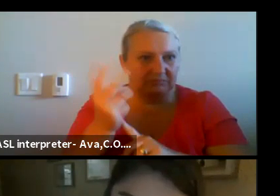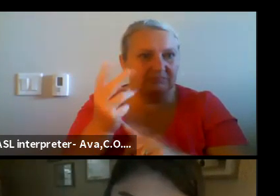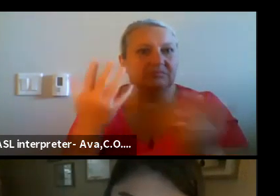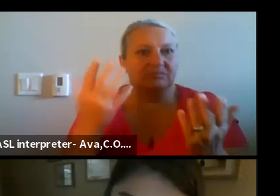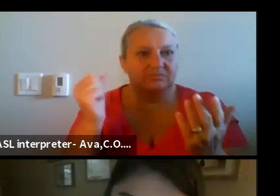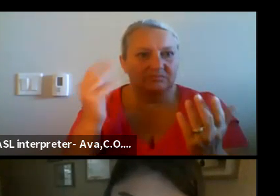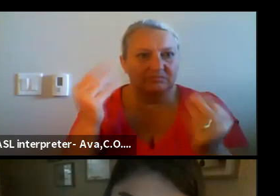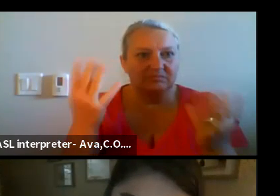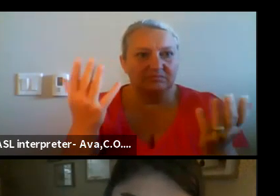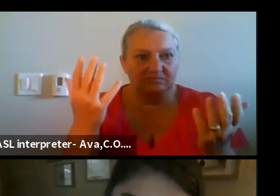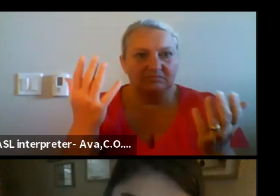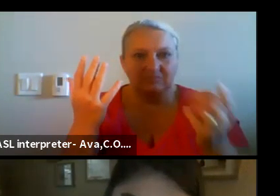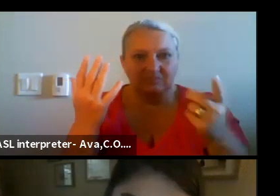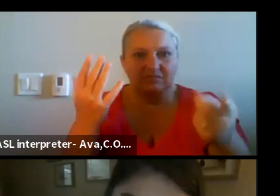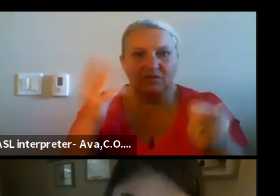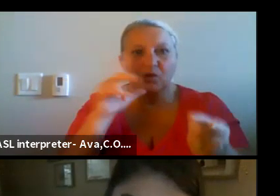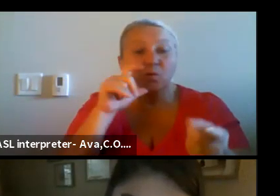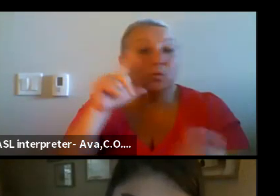So